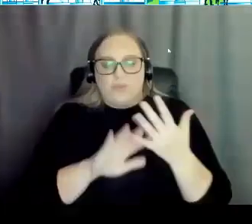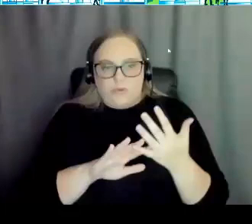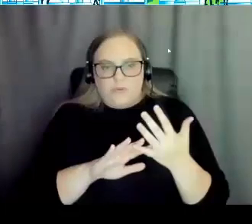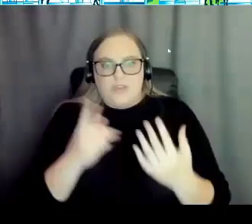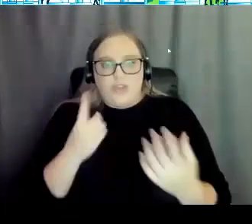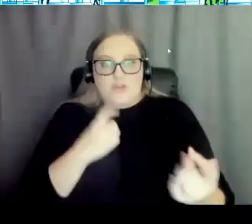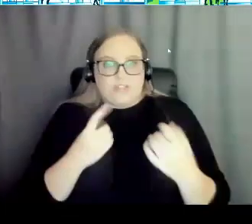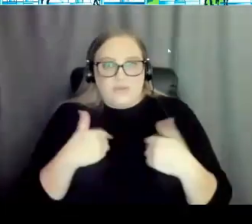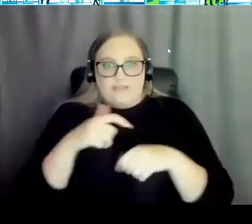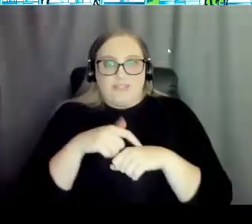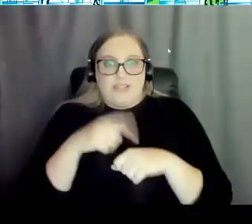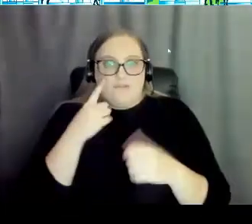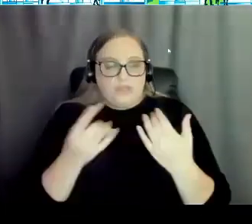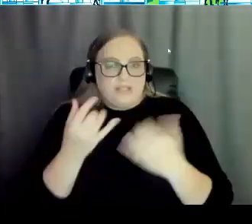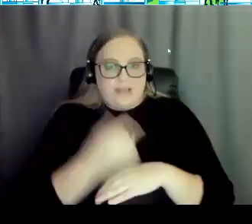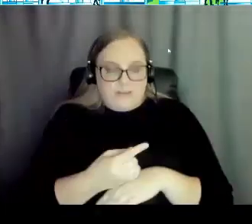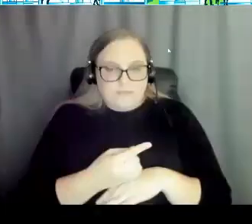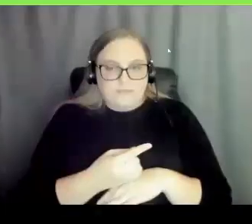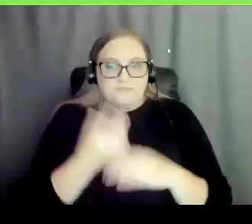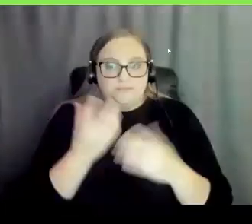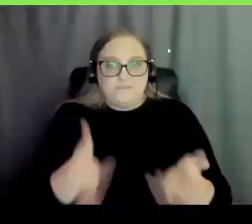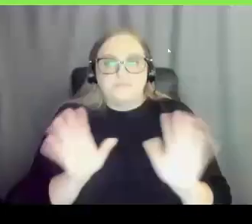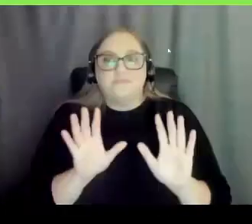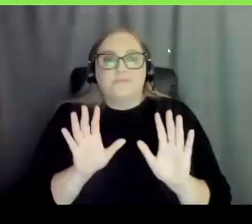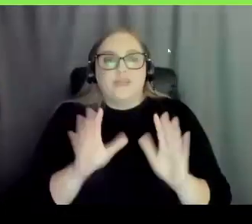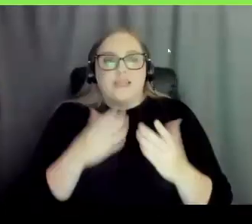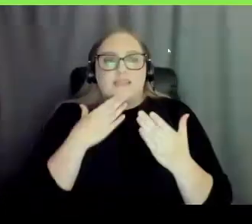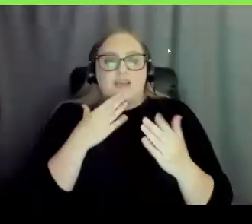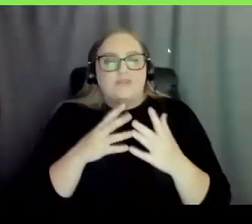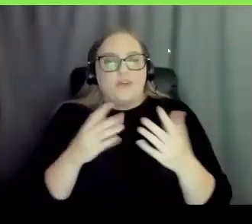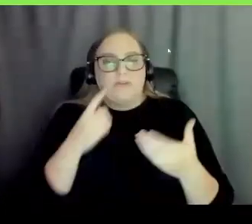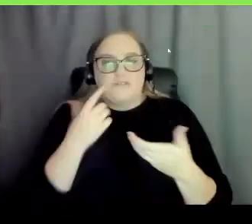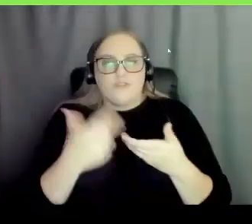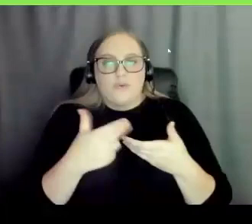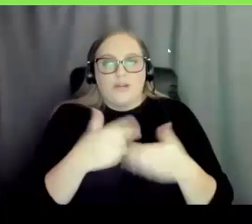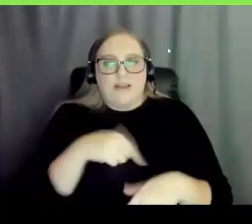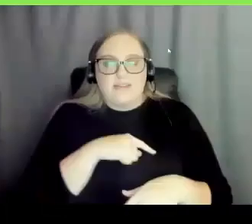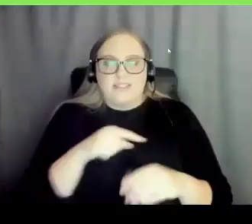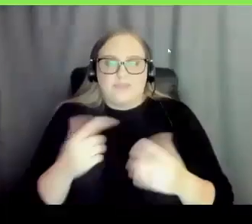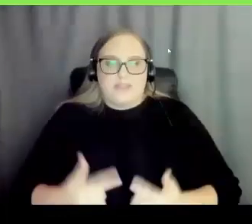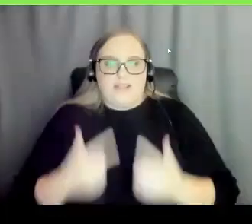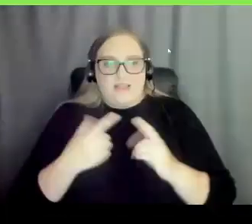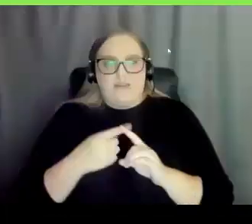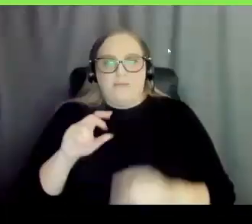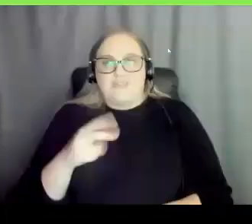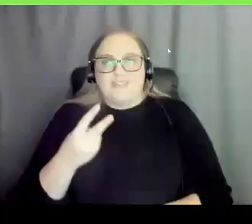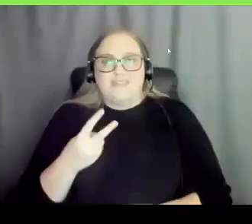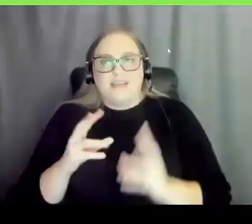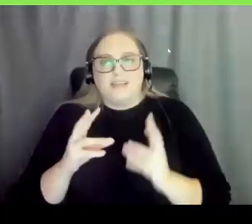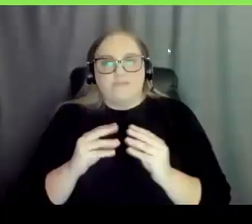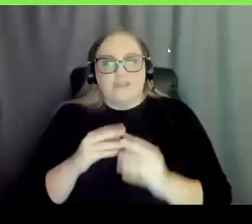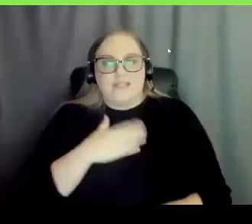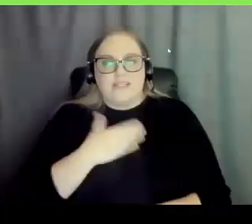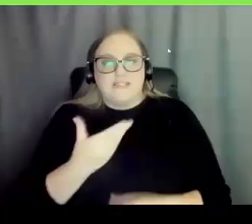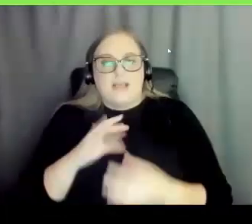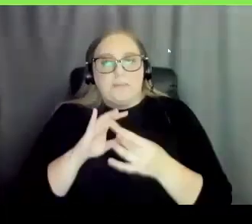we have time for today. Thank you so much for joining us. This was live from our second consent-based siting